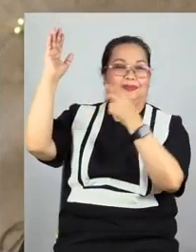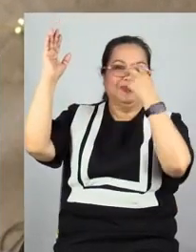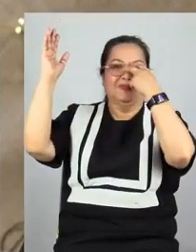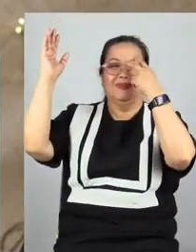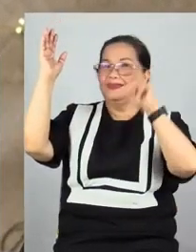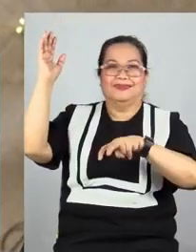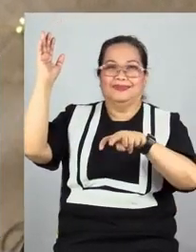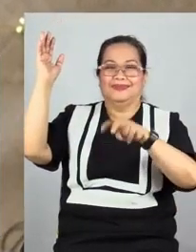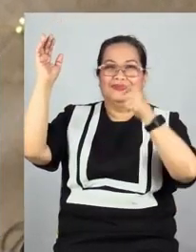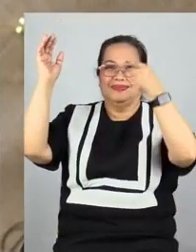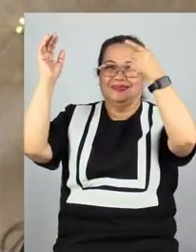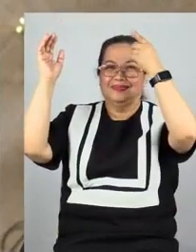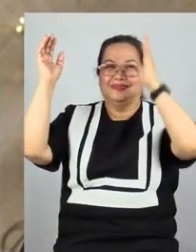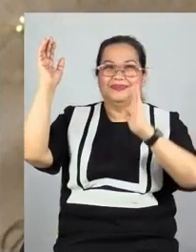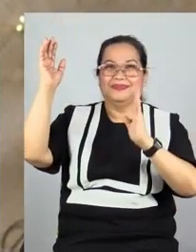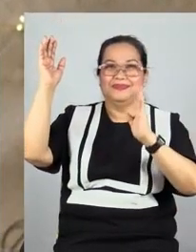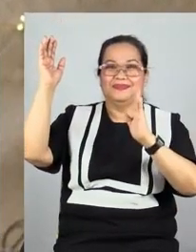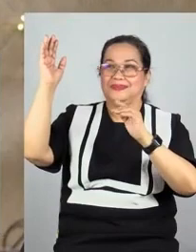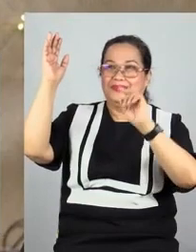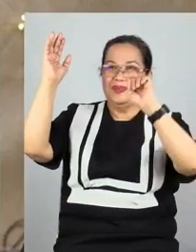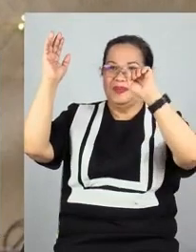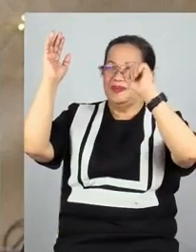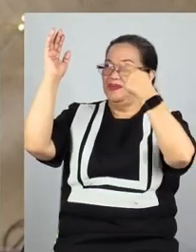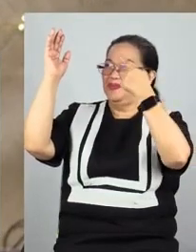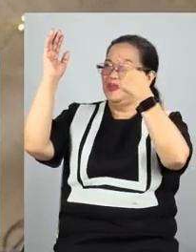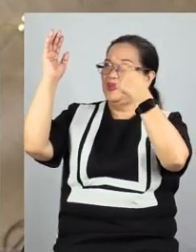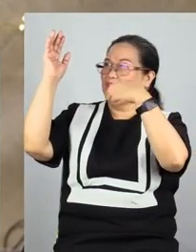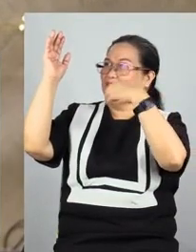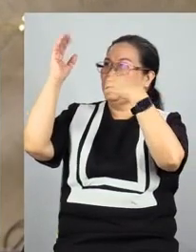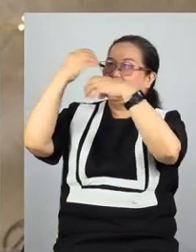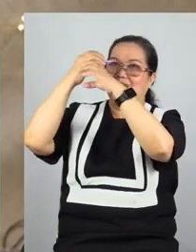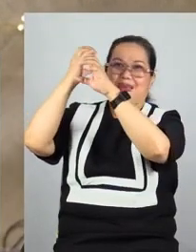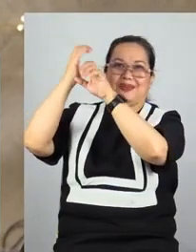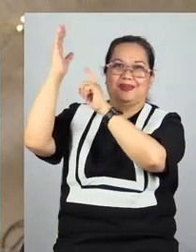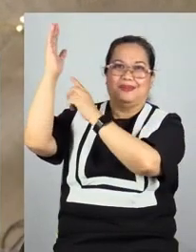God, the firstborn of all creation.